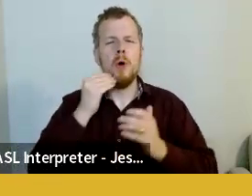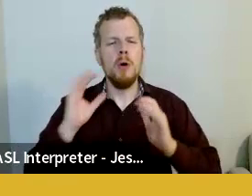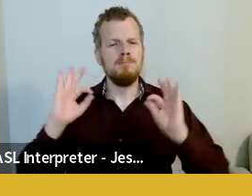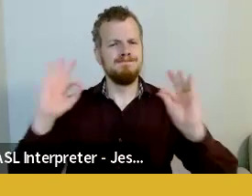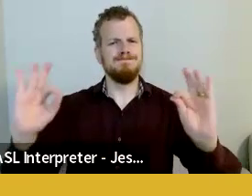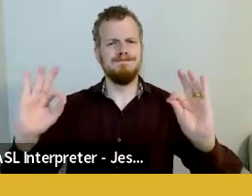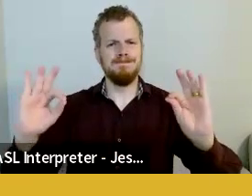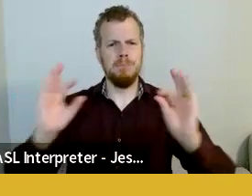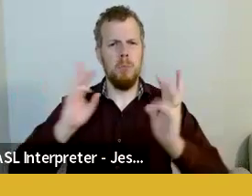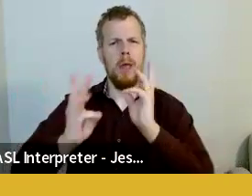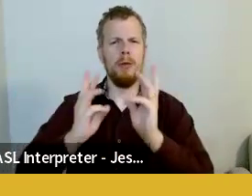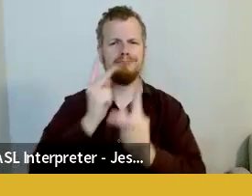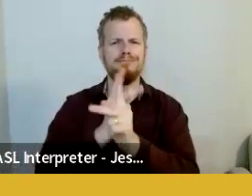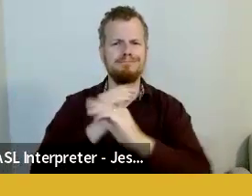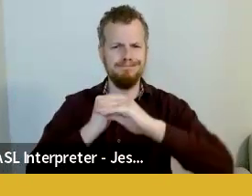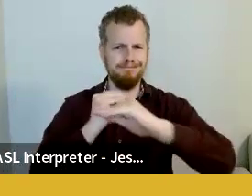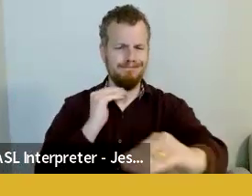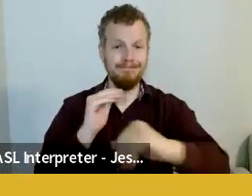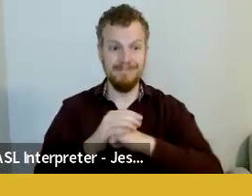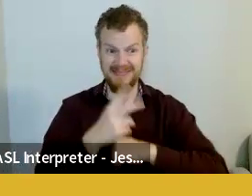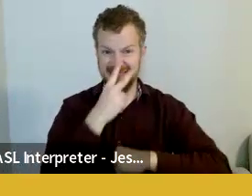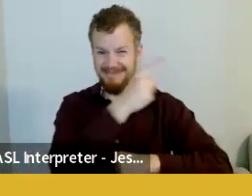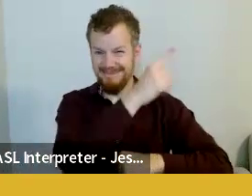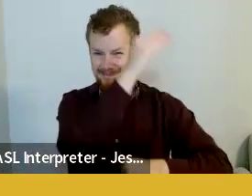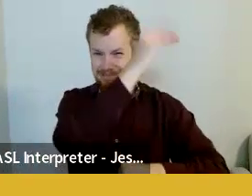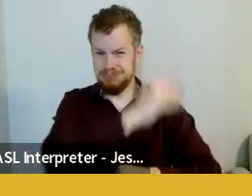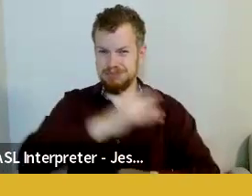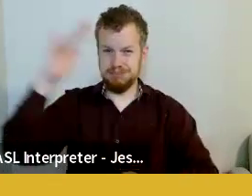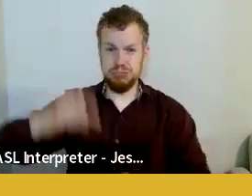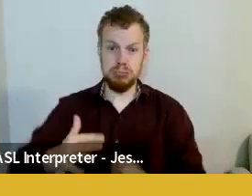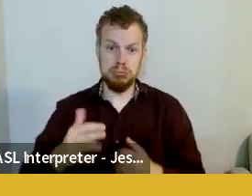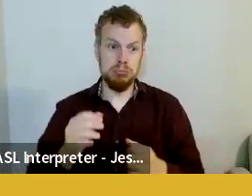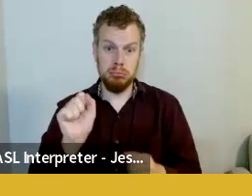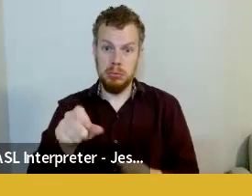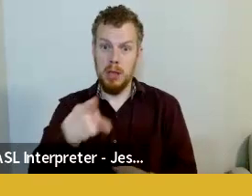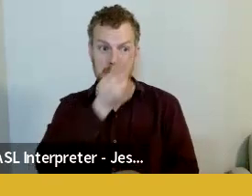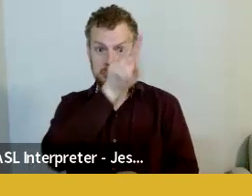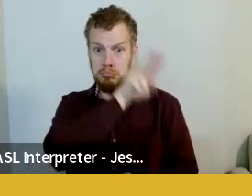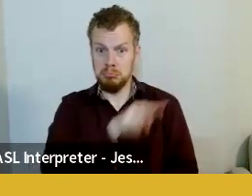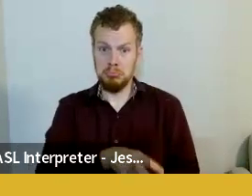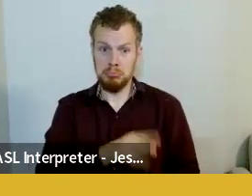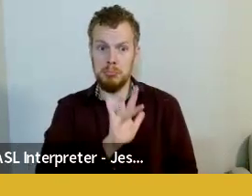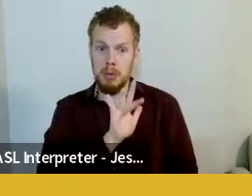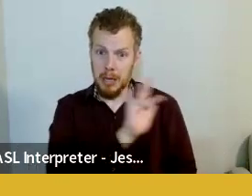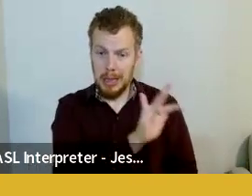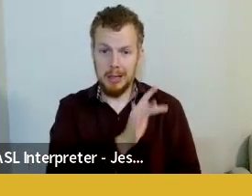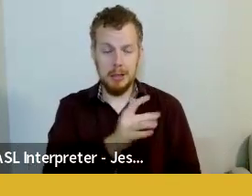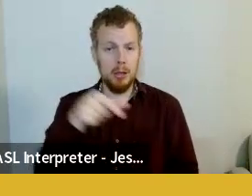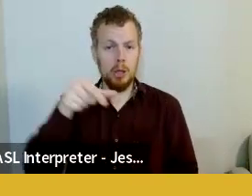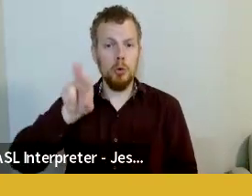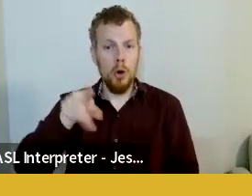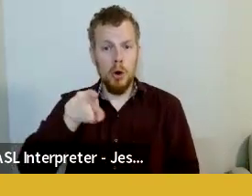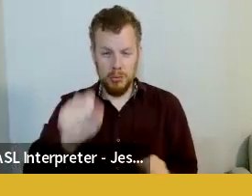connected with assistances. If this is something that interests you, or you know someone who can benefit from it, you can always click on the bit.ly or scan the QR code